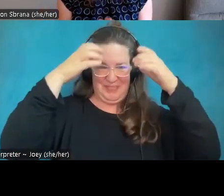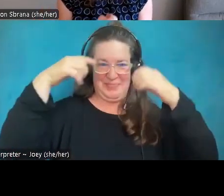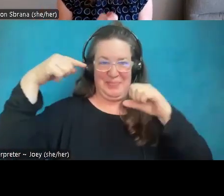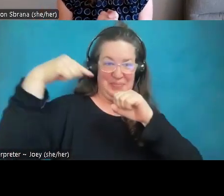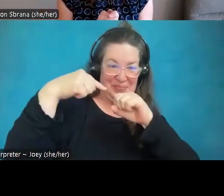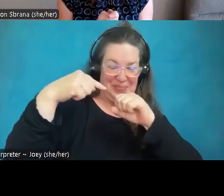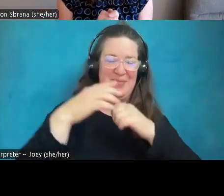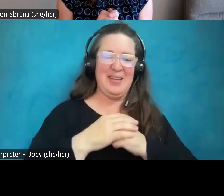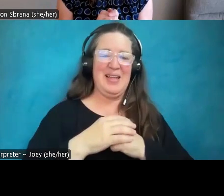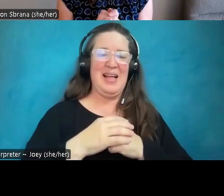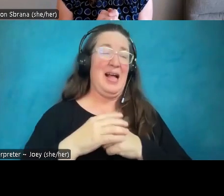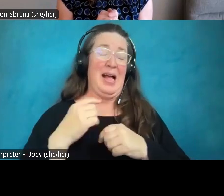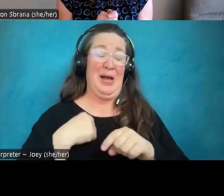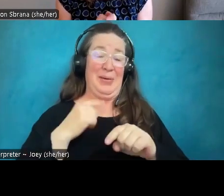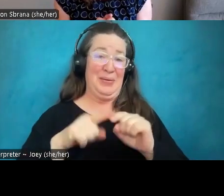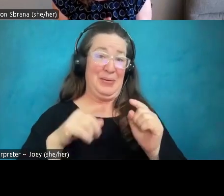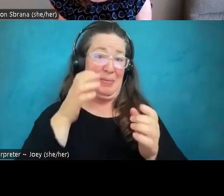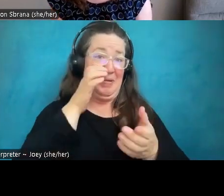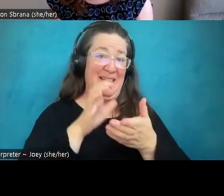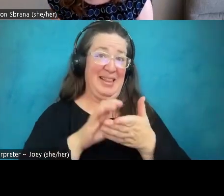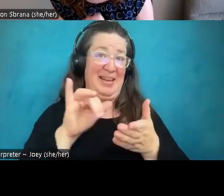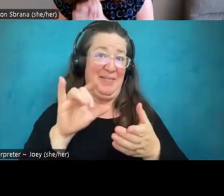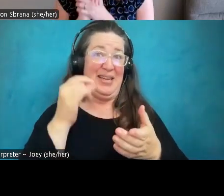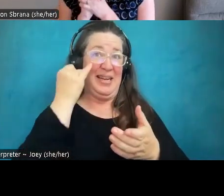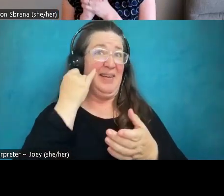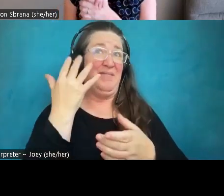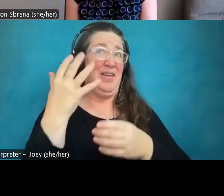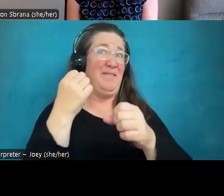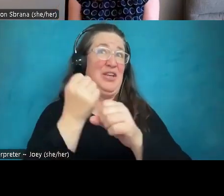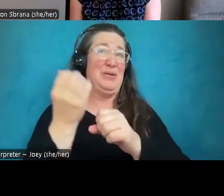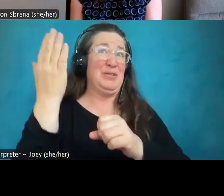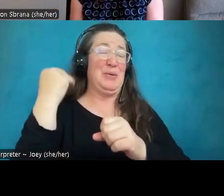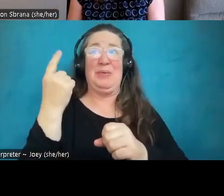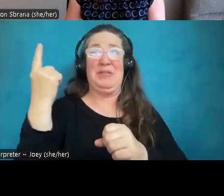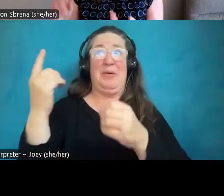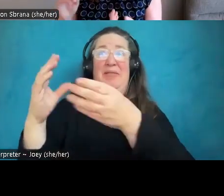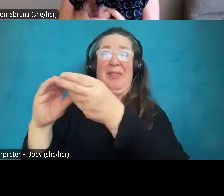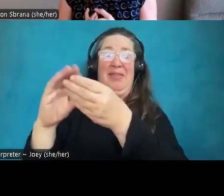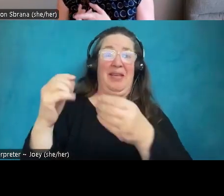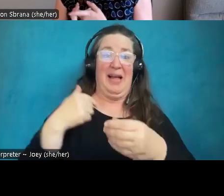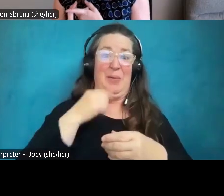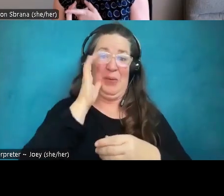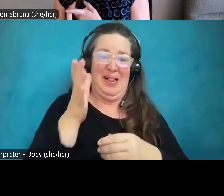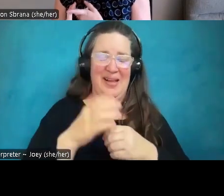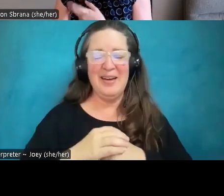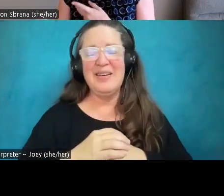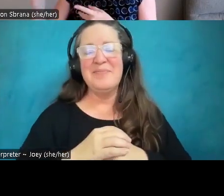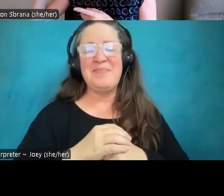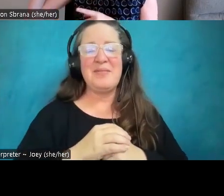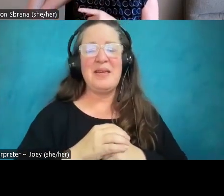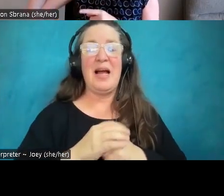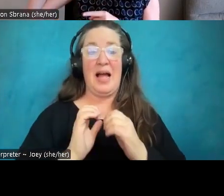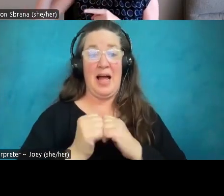I would have believed that if I had told myself that like 5 years ago. But here's how we adapted. The recreational